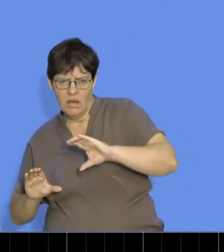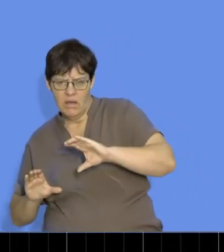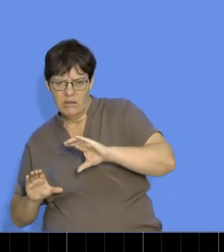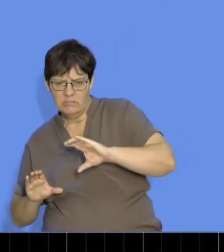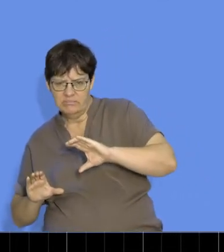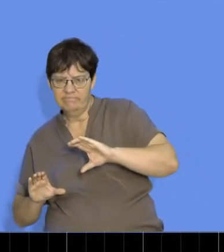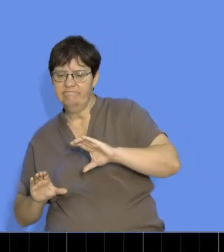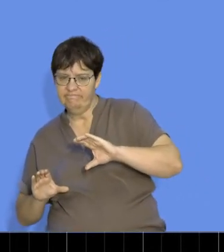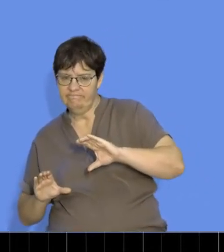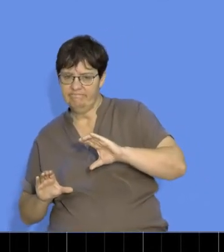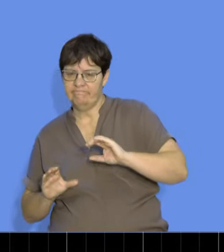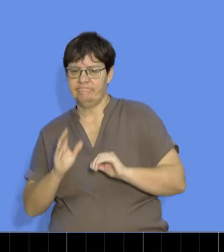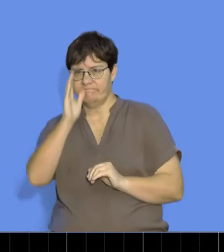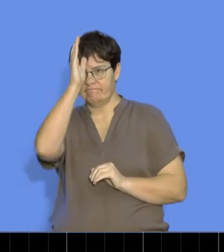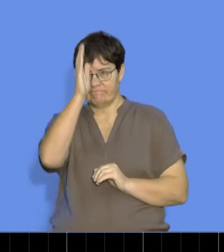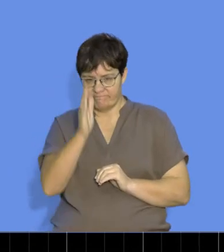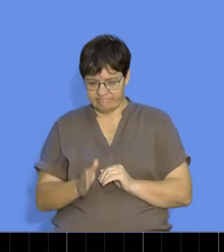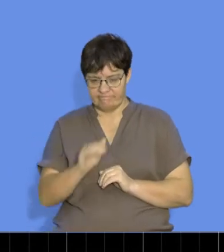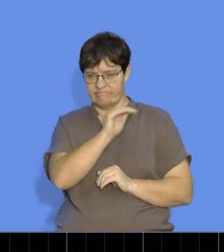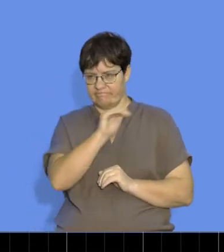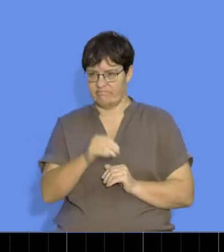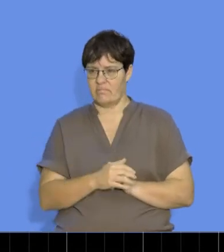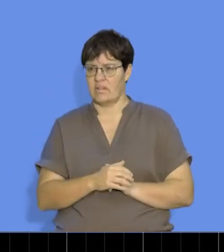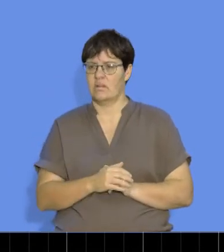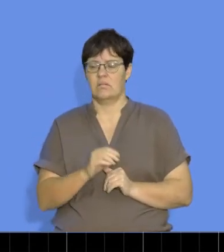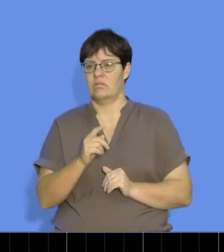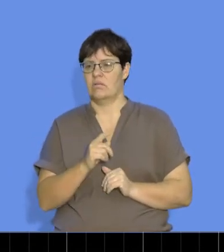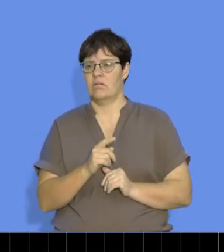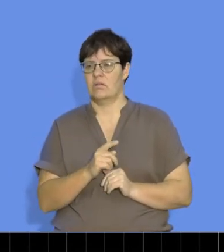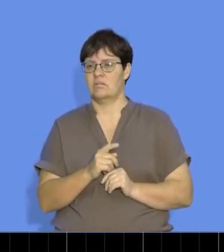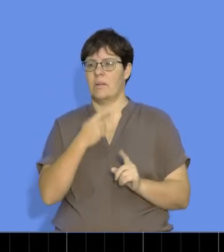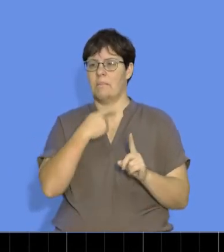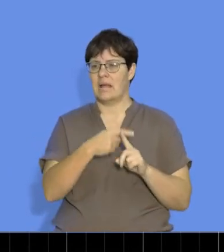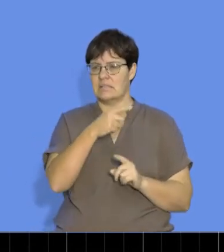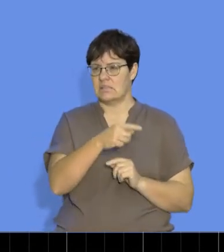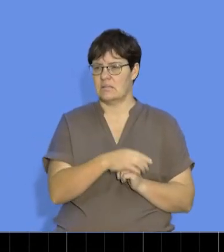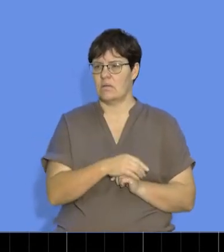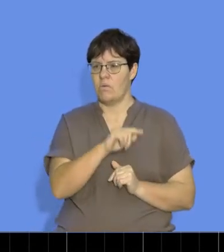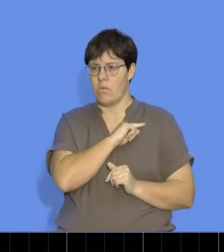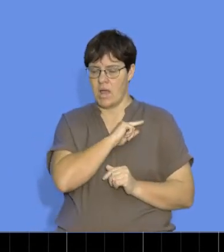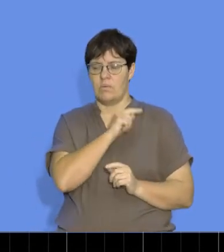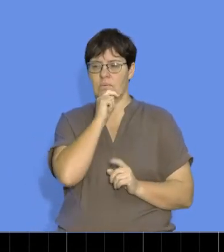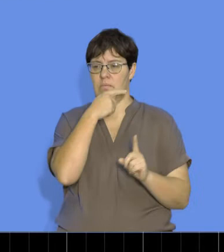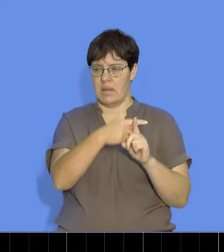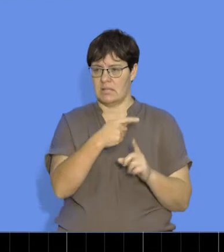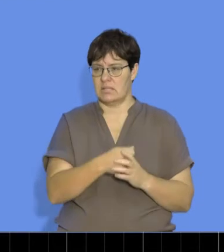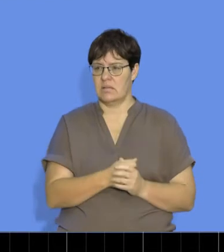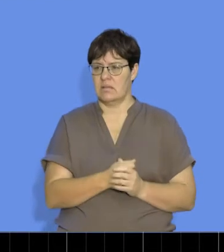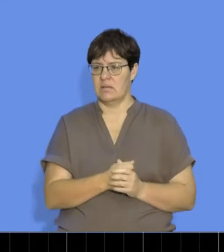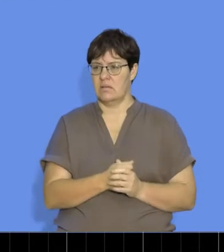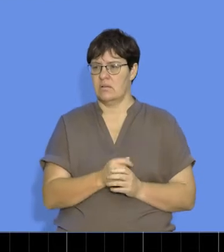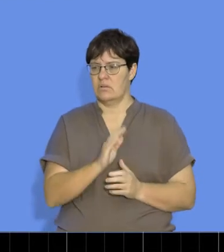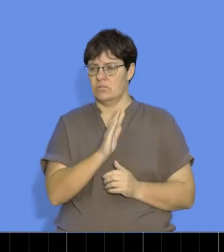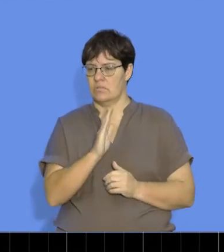it is shifting. Okay, so this is actually supposed to be plus there because we use a plus. So if I